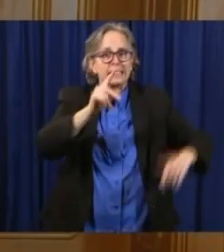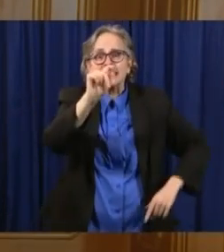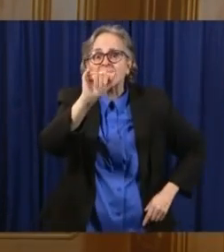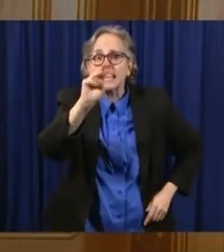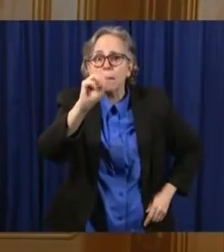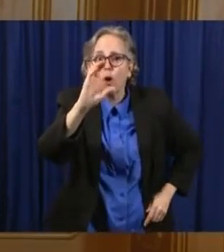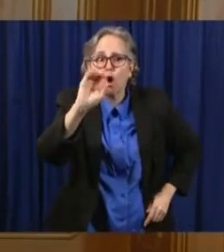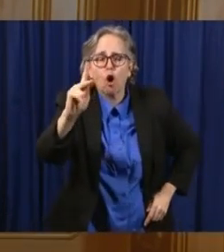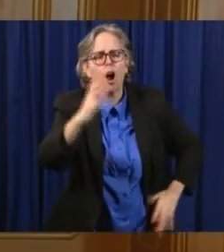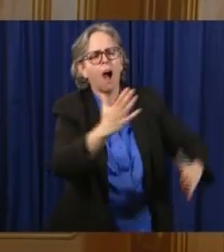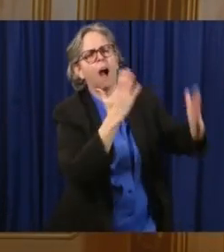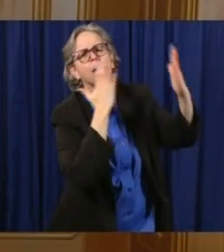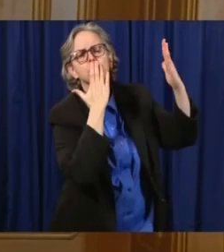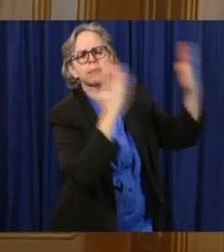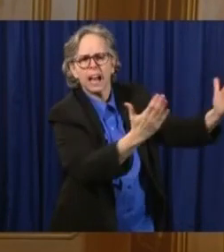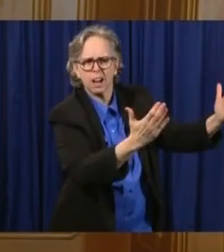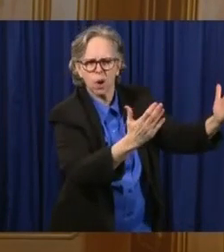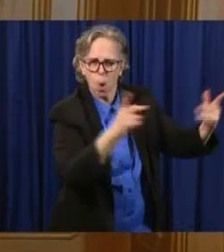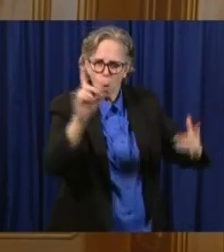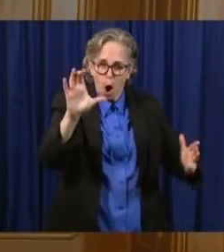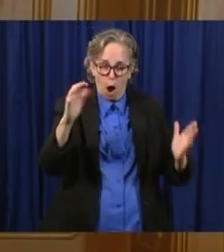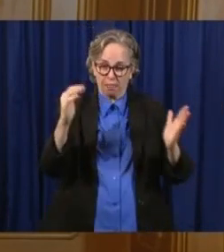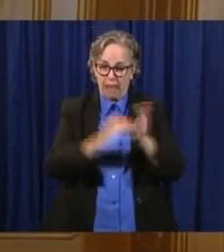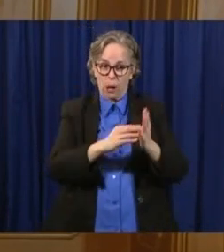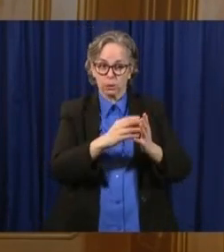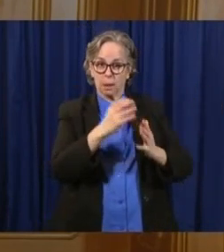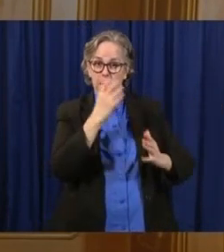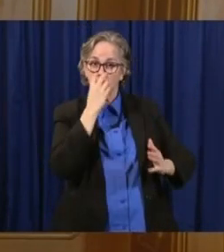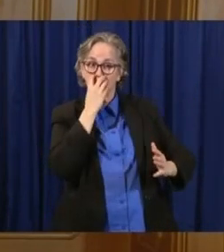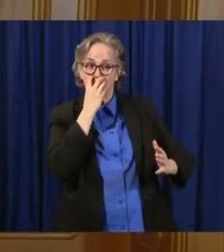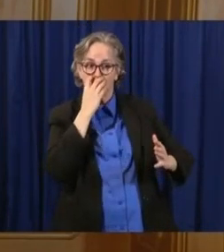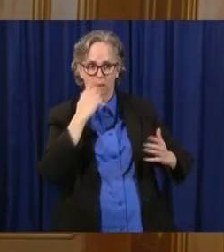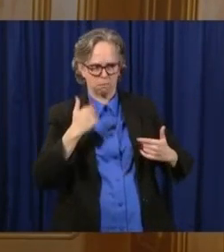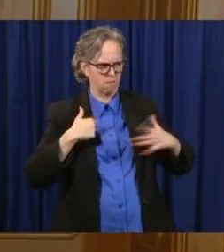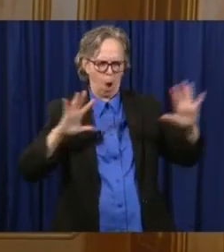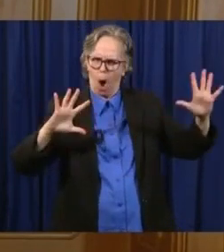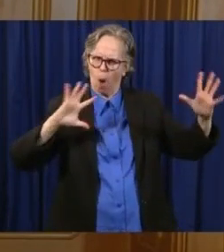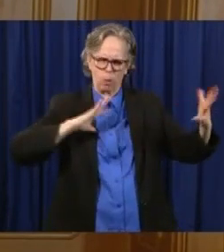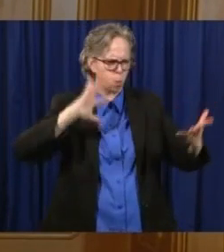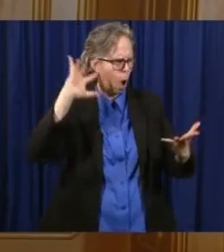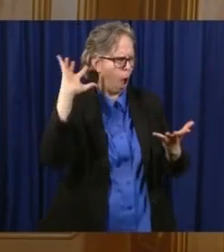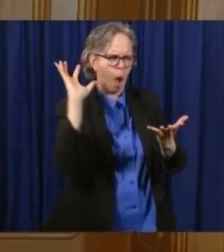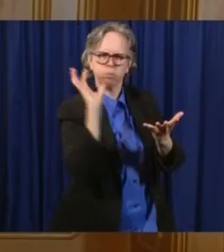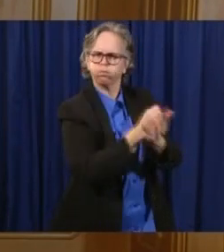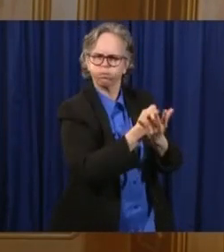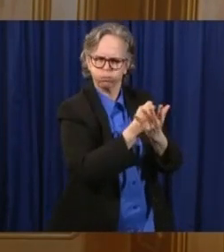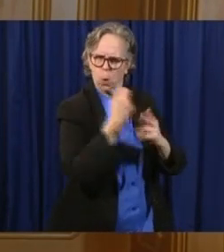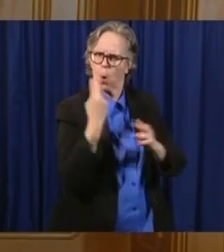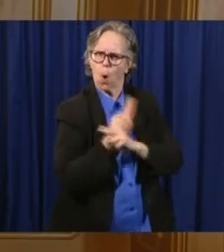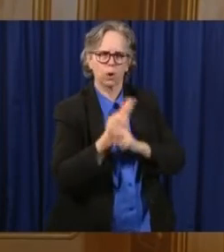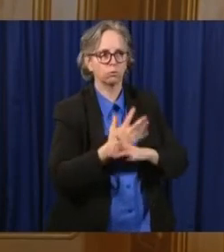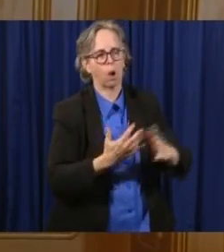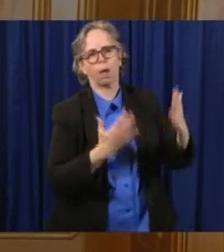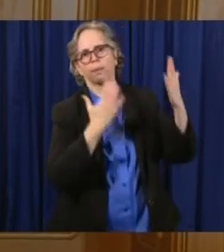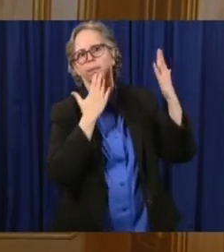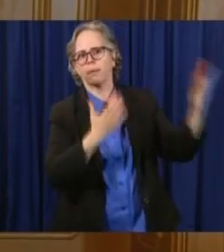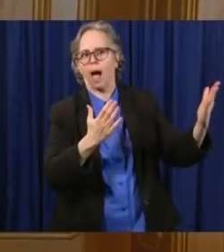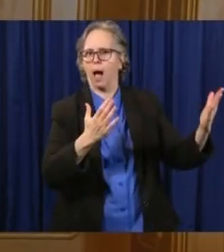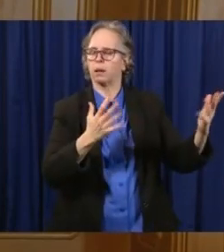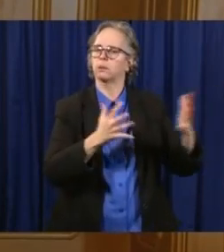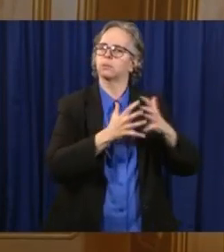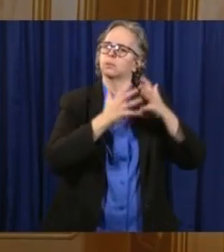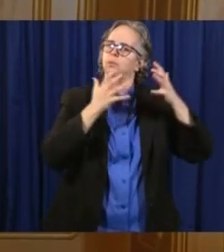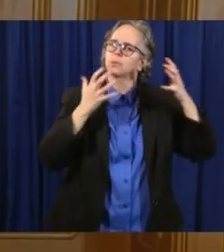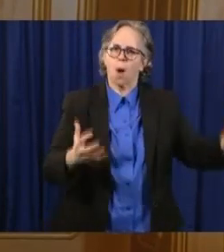Those 100,000, I can guarantee you, will be well used here in the state of Ohio, and we are very, very grateful. I also want